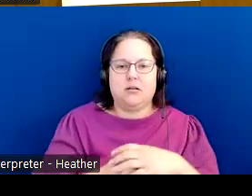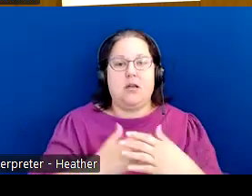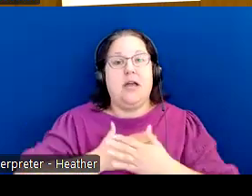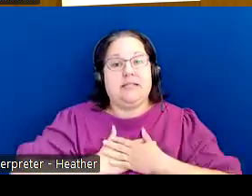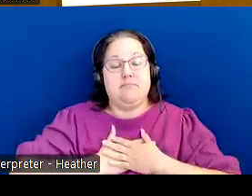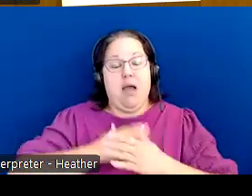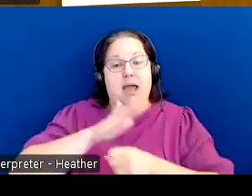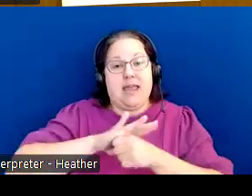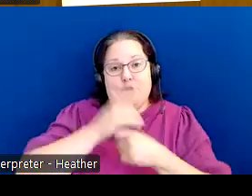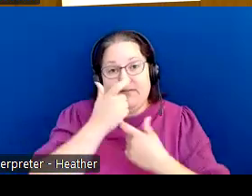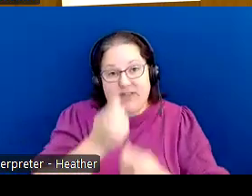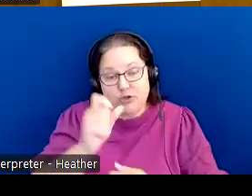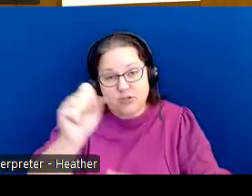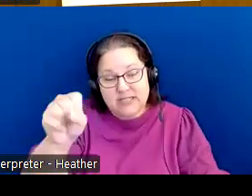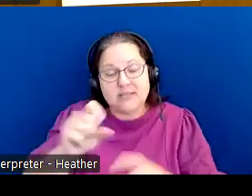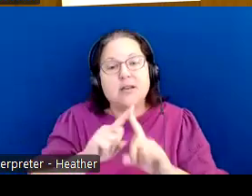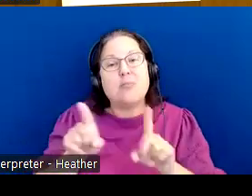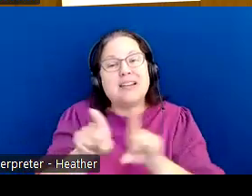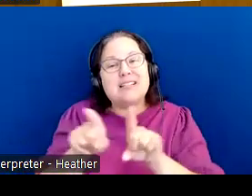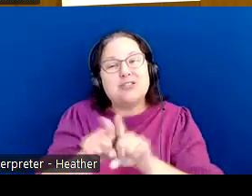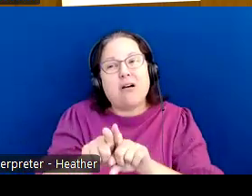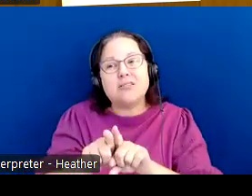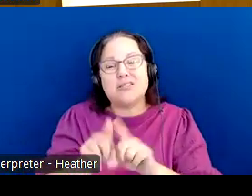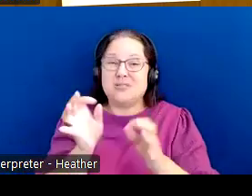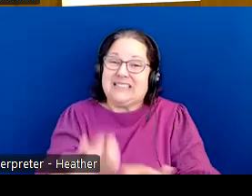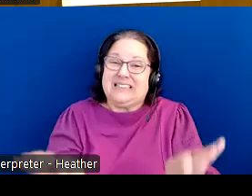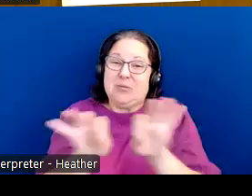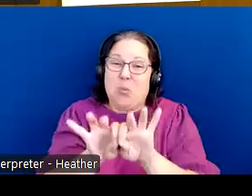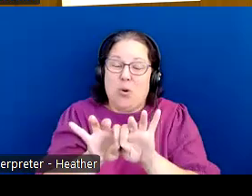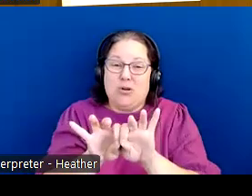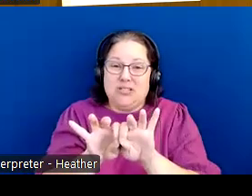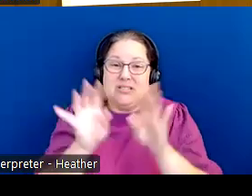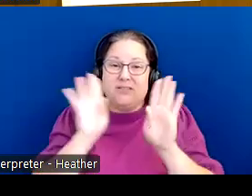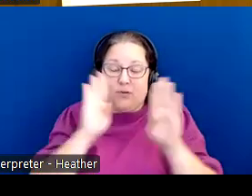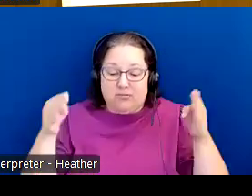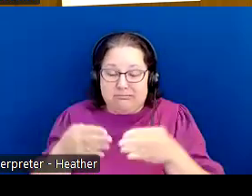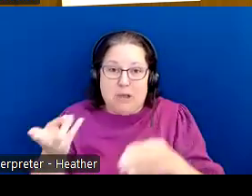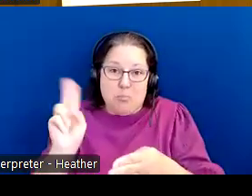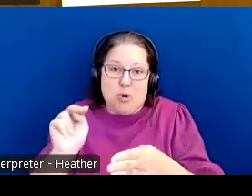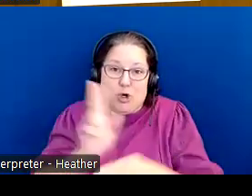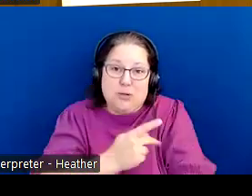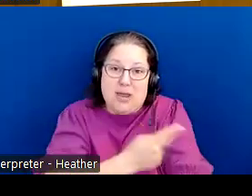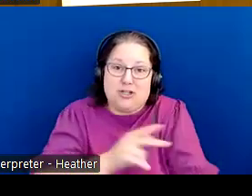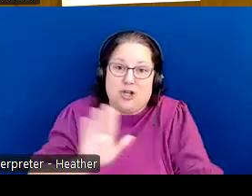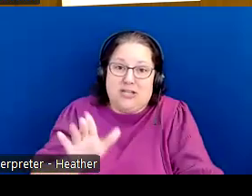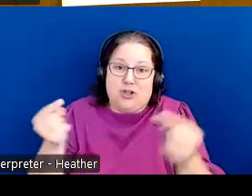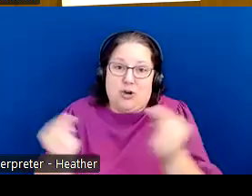of interest, but it is pretty much the key focus of burn patients as well, is their pain